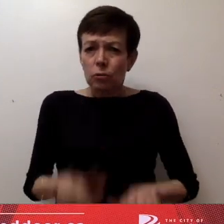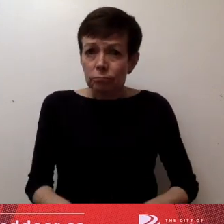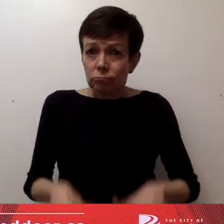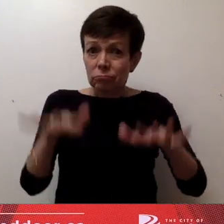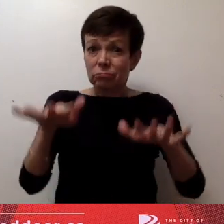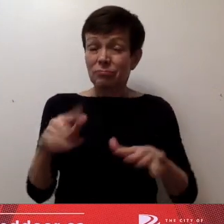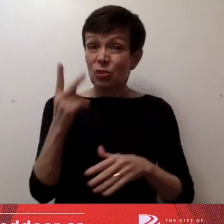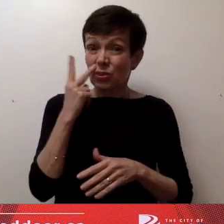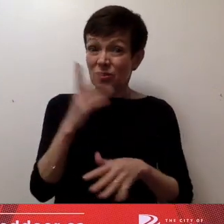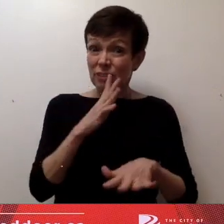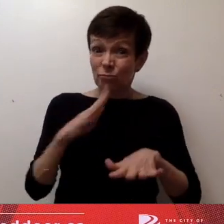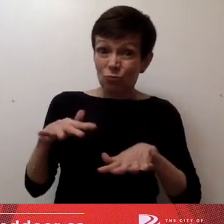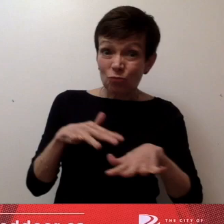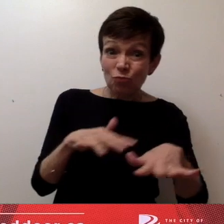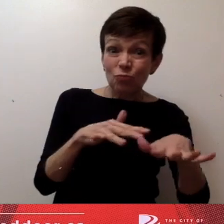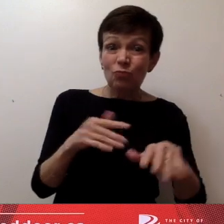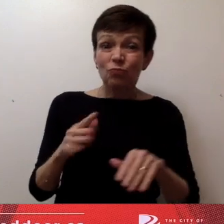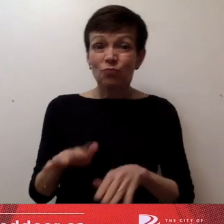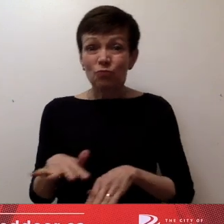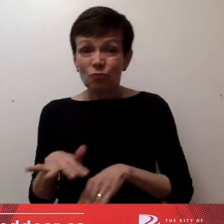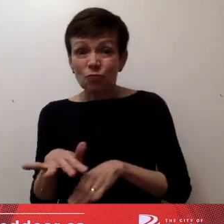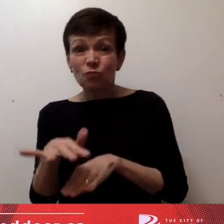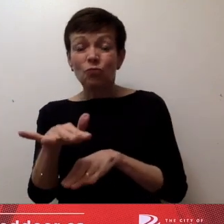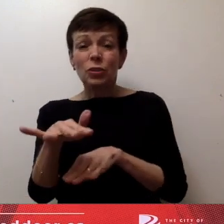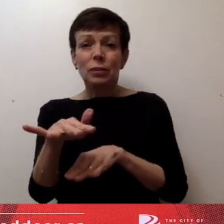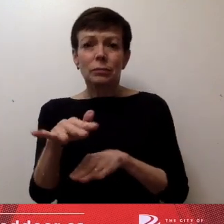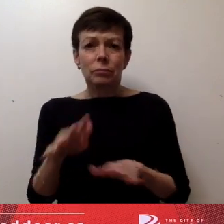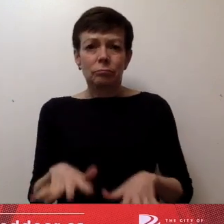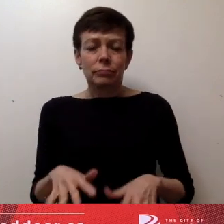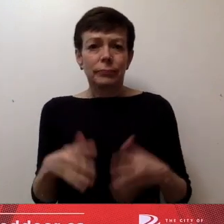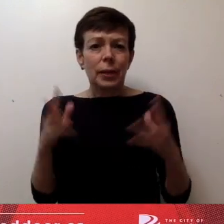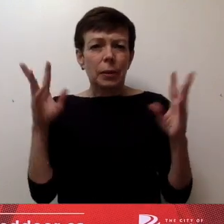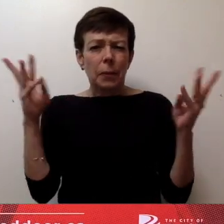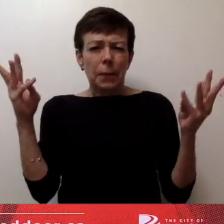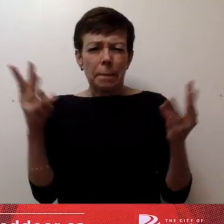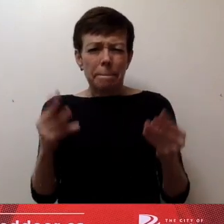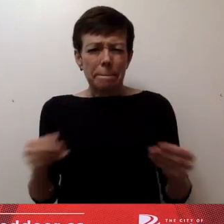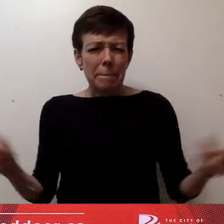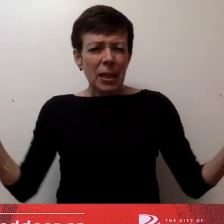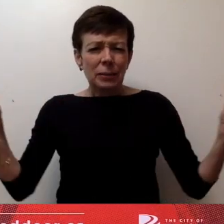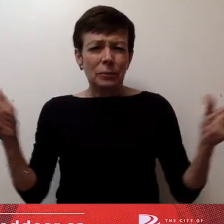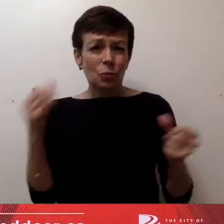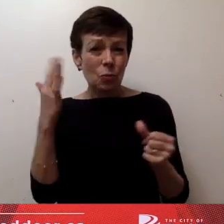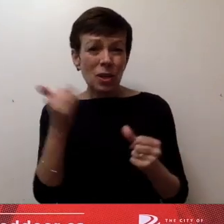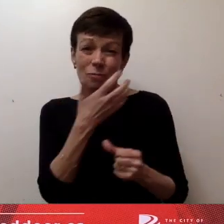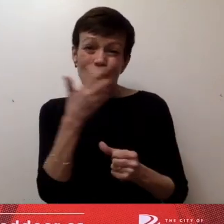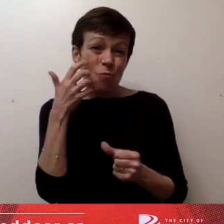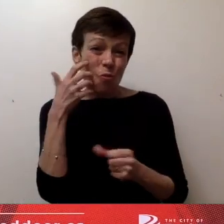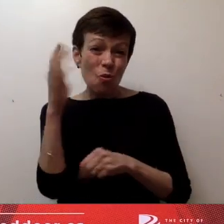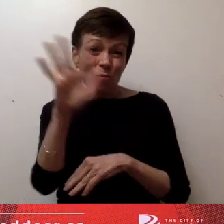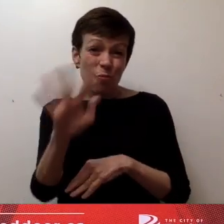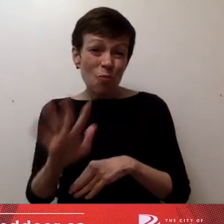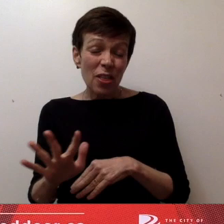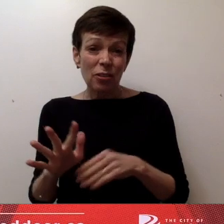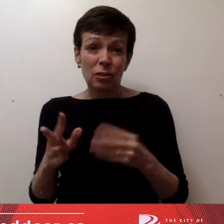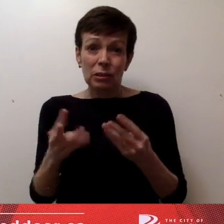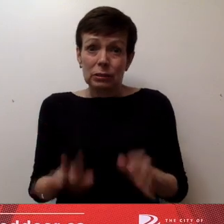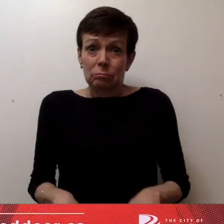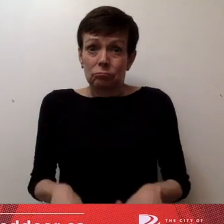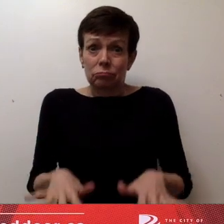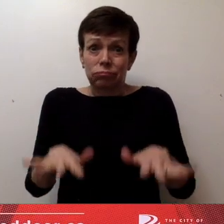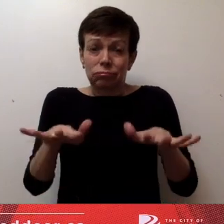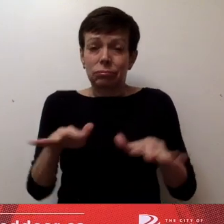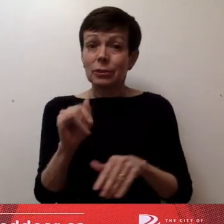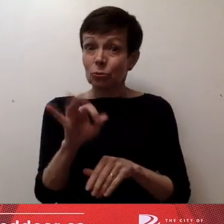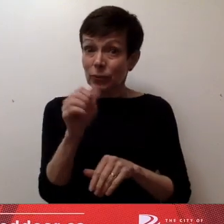been overflowing in the past few days due to the rapid melting caused by the warm weather. If you're out using our